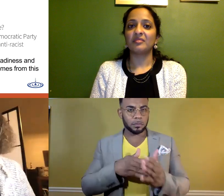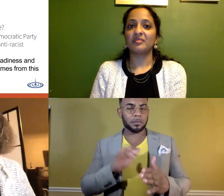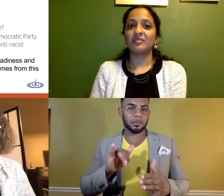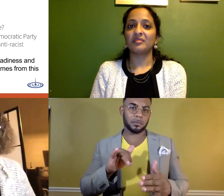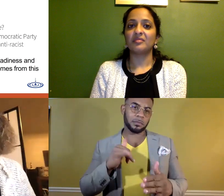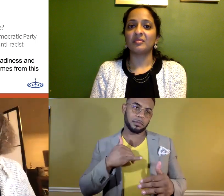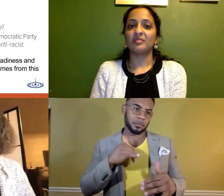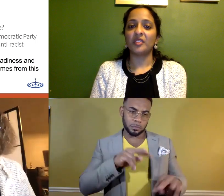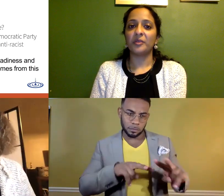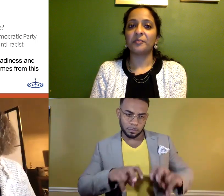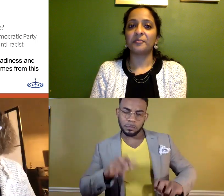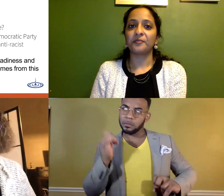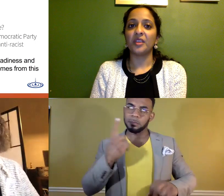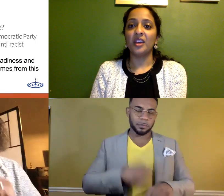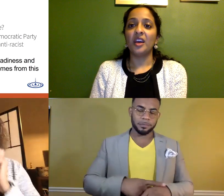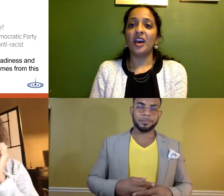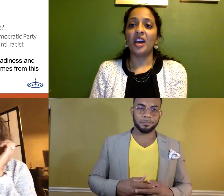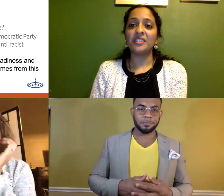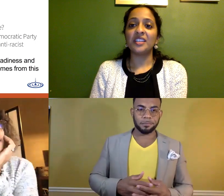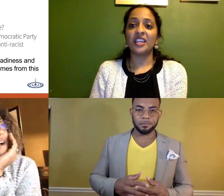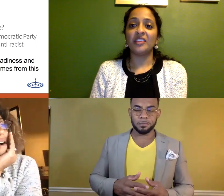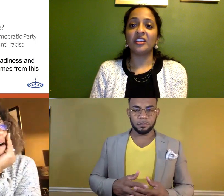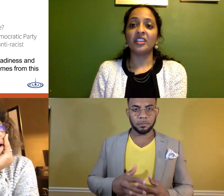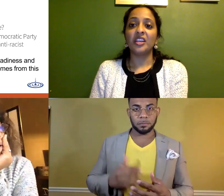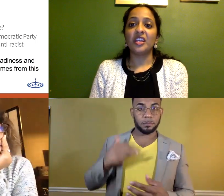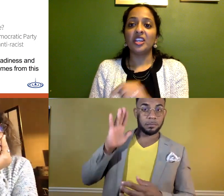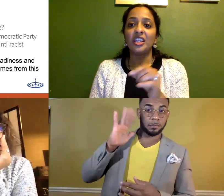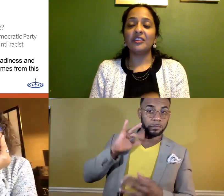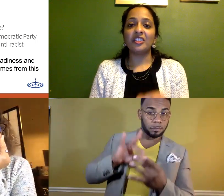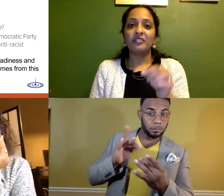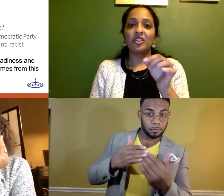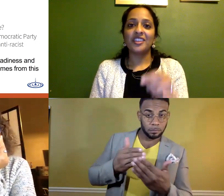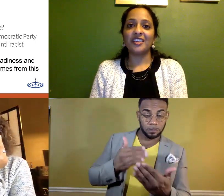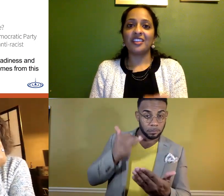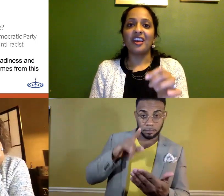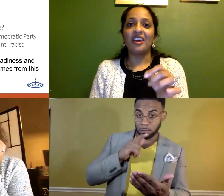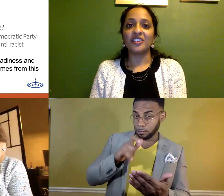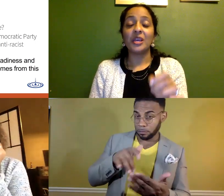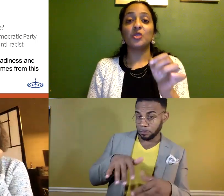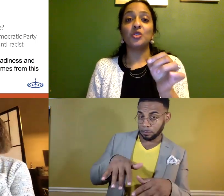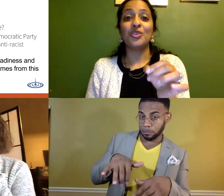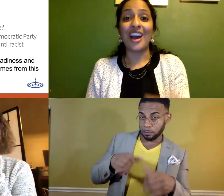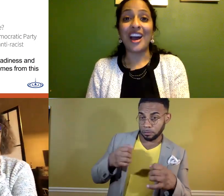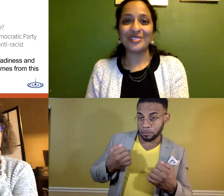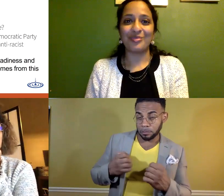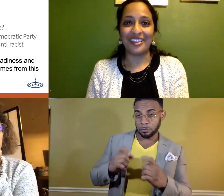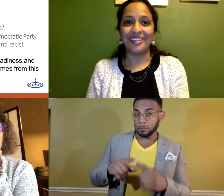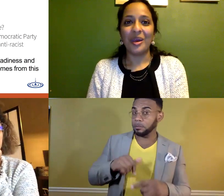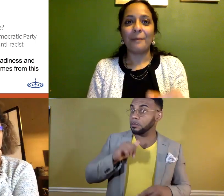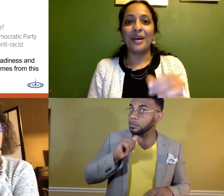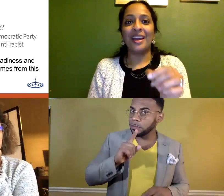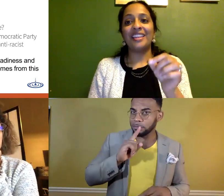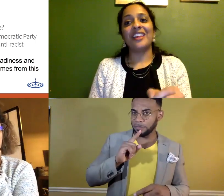we're navigating that all the time. I would say even if you're taking the efforts to not